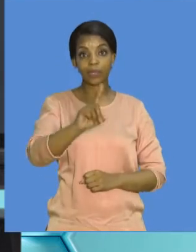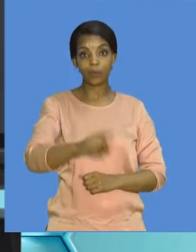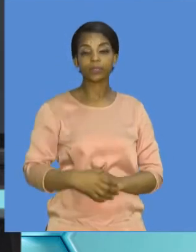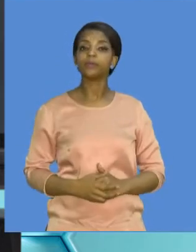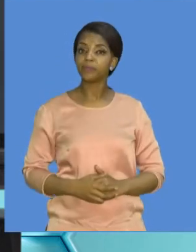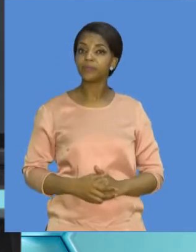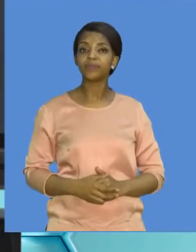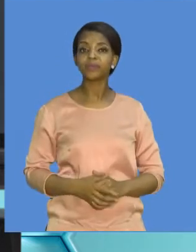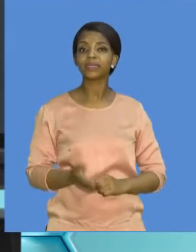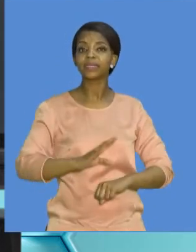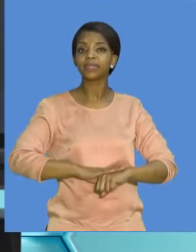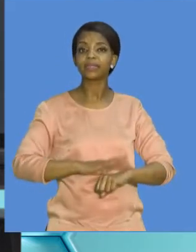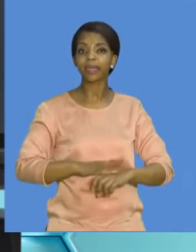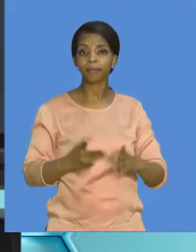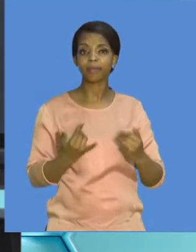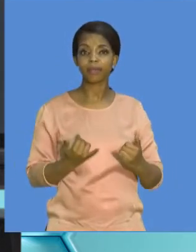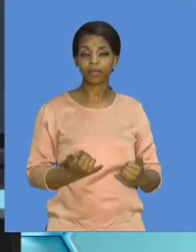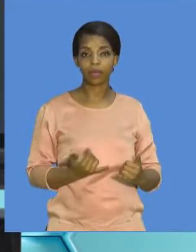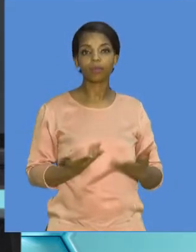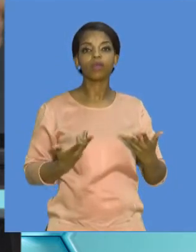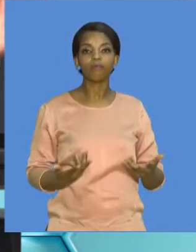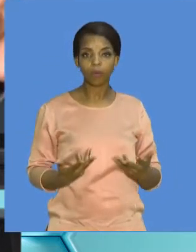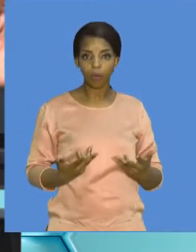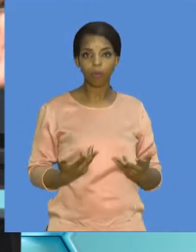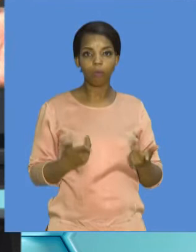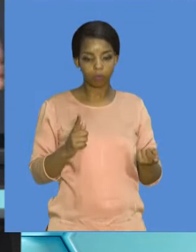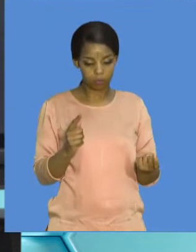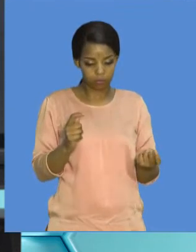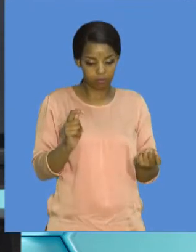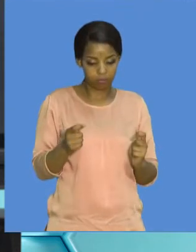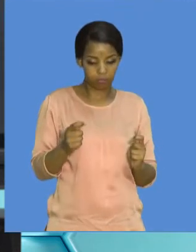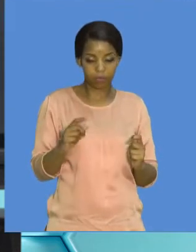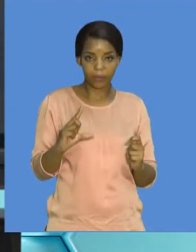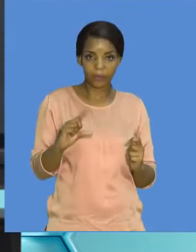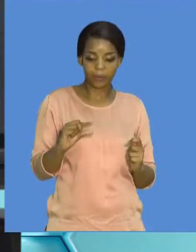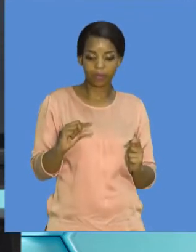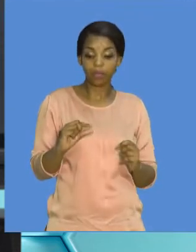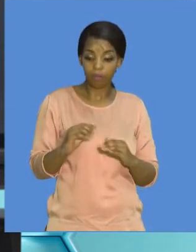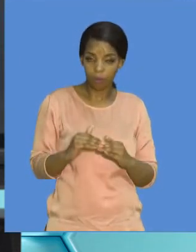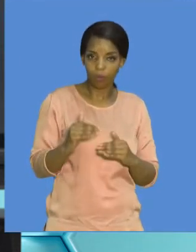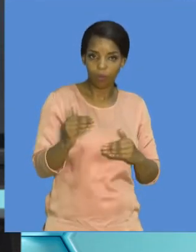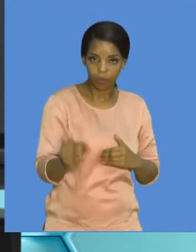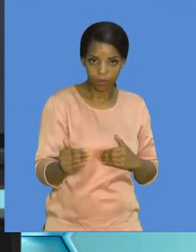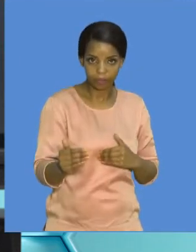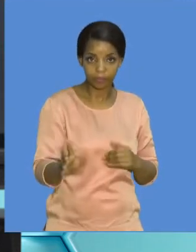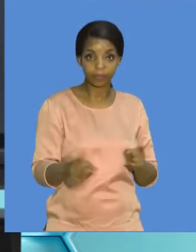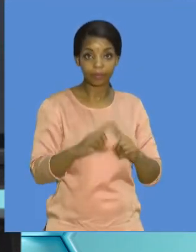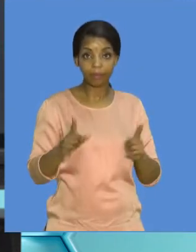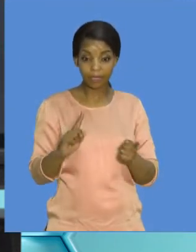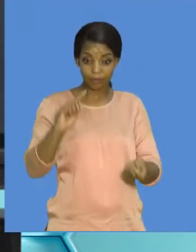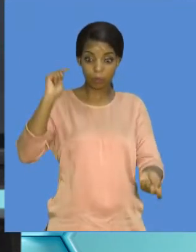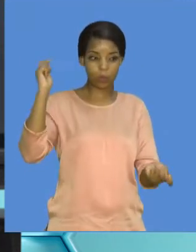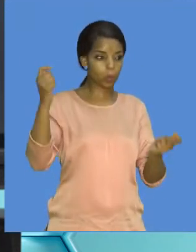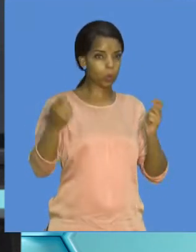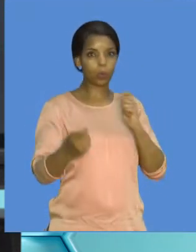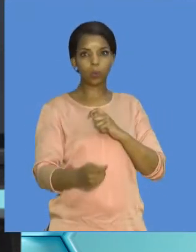for us to have a smaller change is longer, but the time it takes for us to have a bigger change, it's